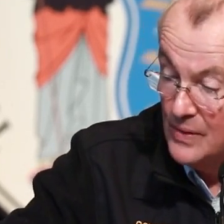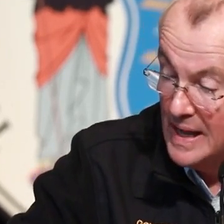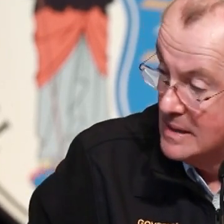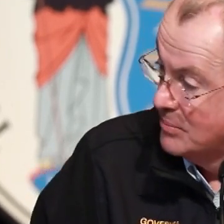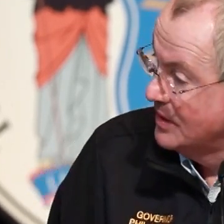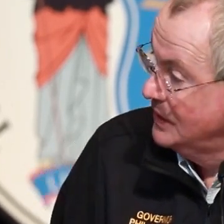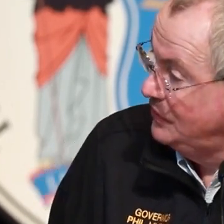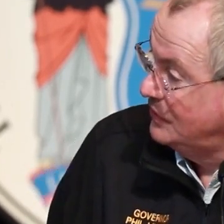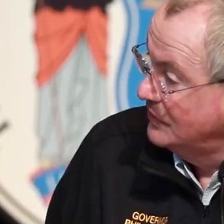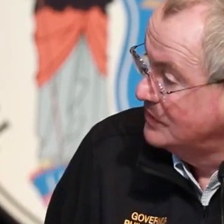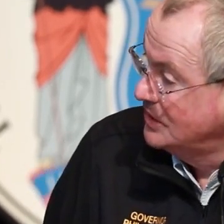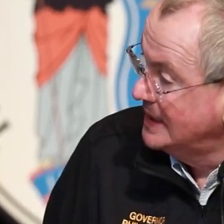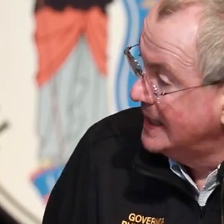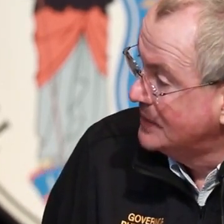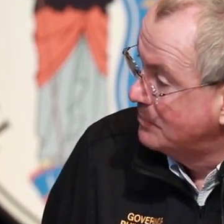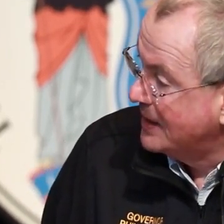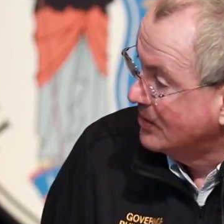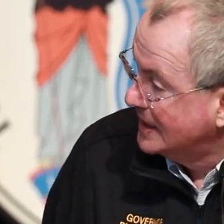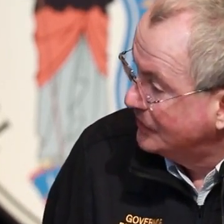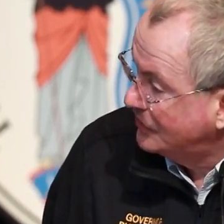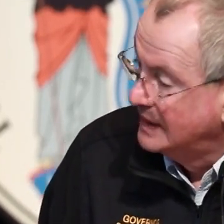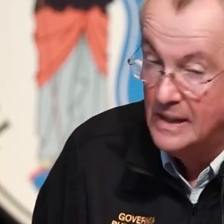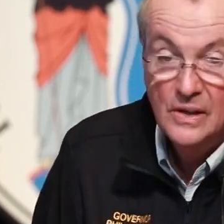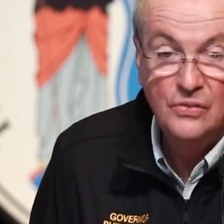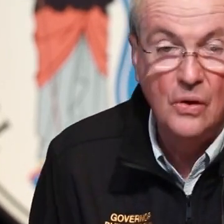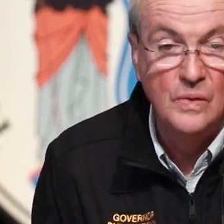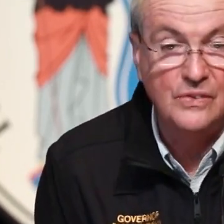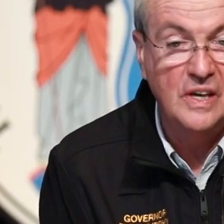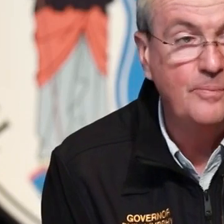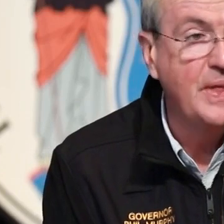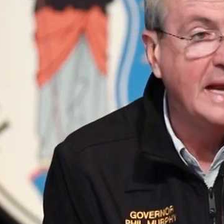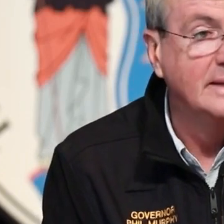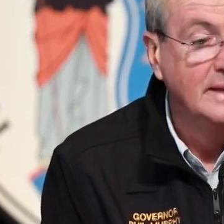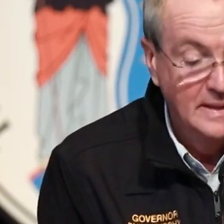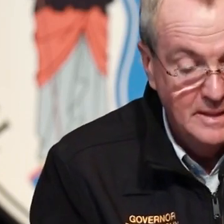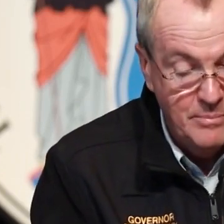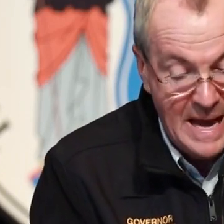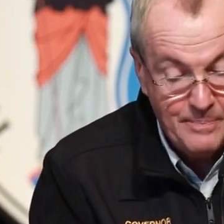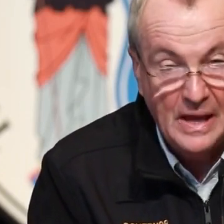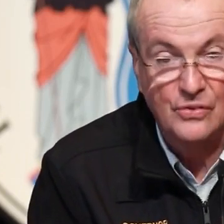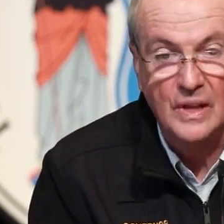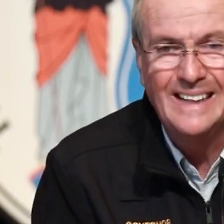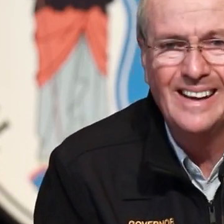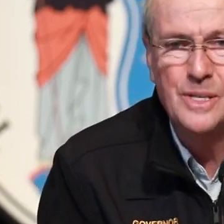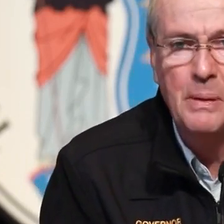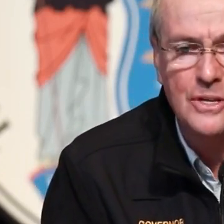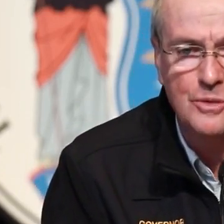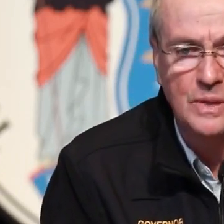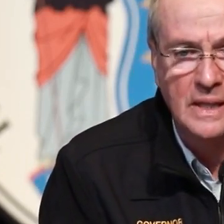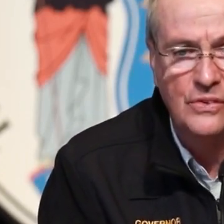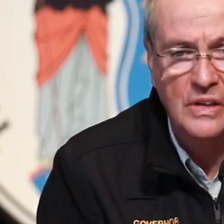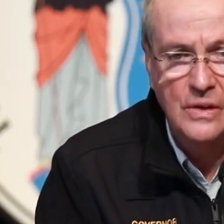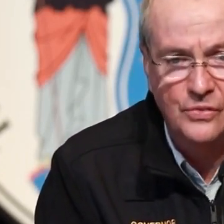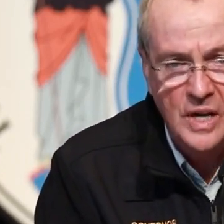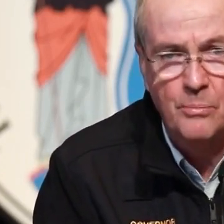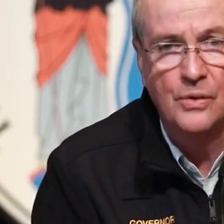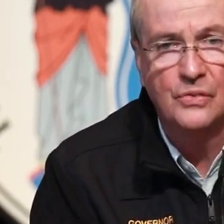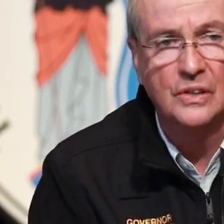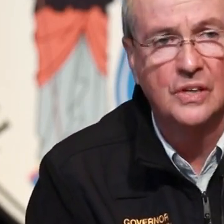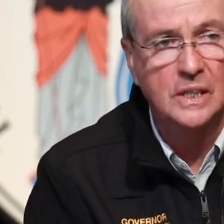higher that number is, Judy and Ed, the better it is. So let's keep that map as light as possible, and let's see